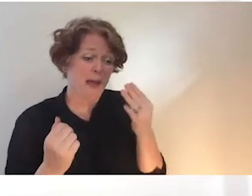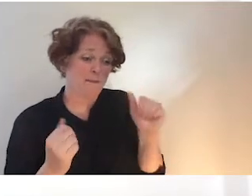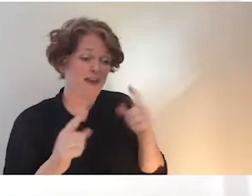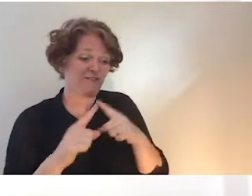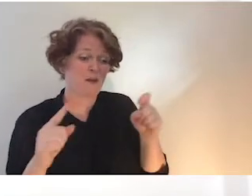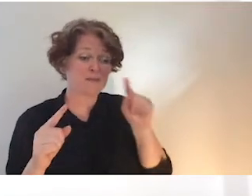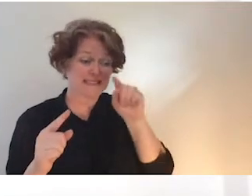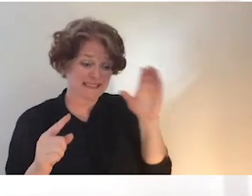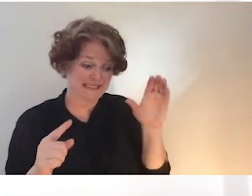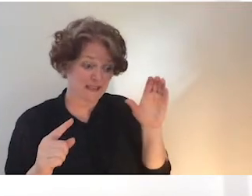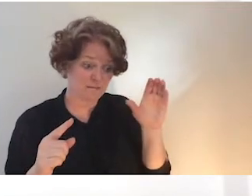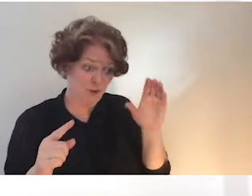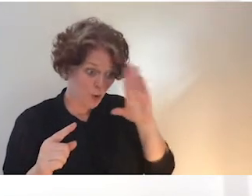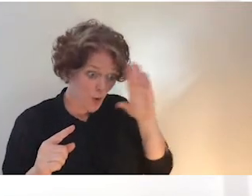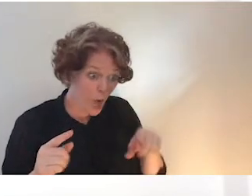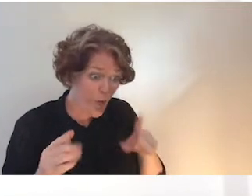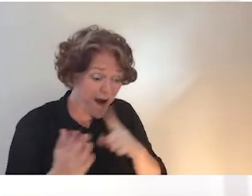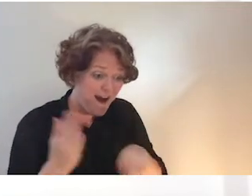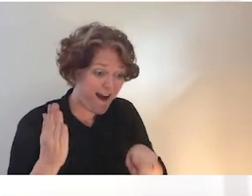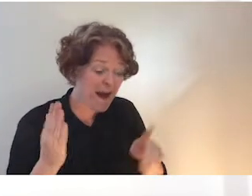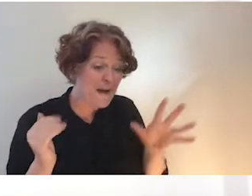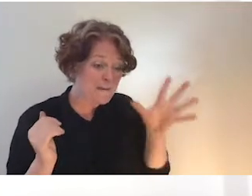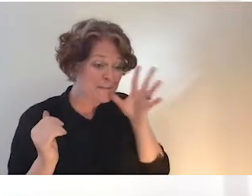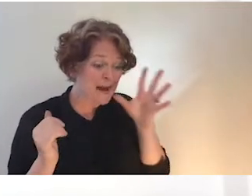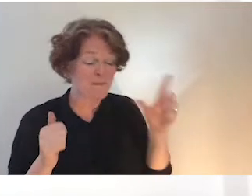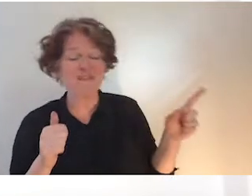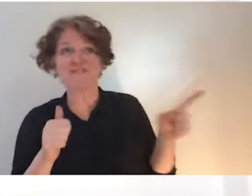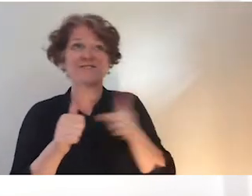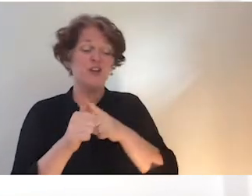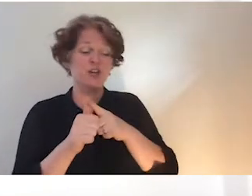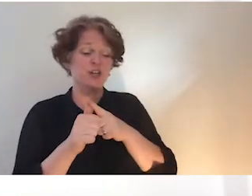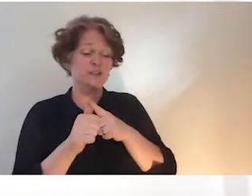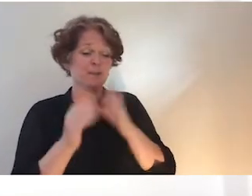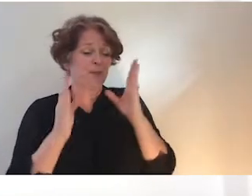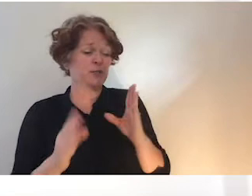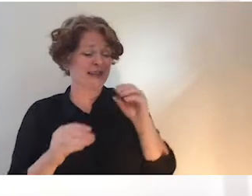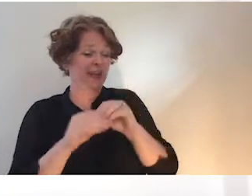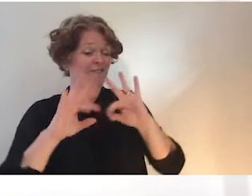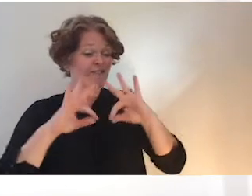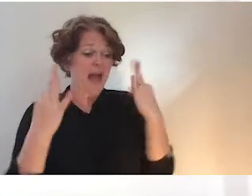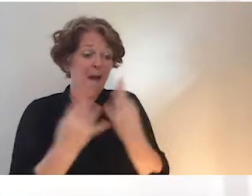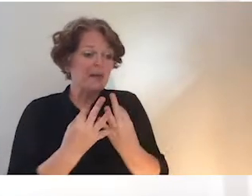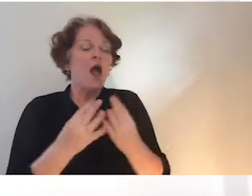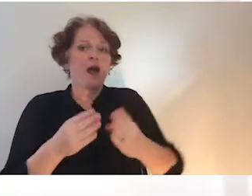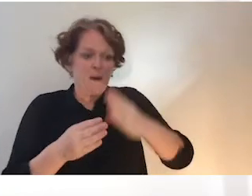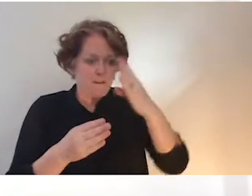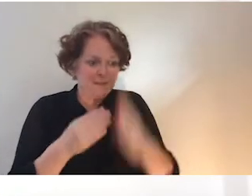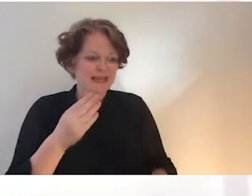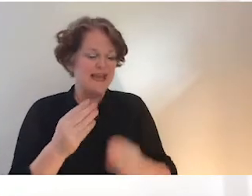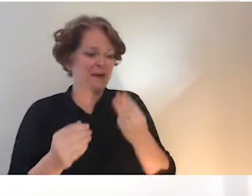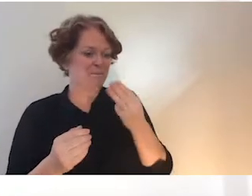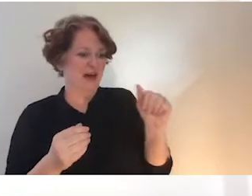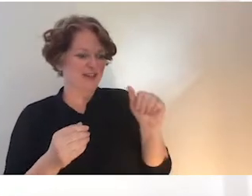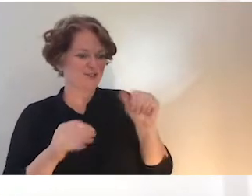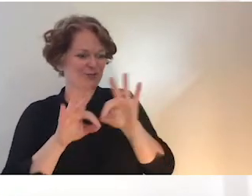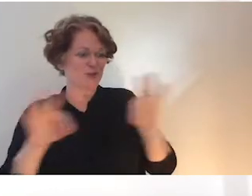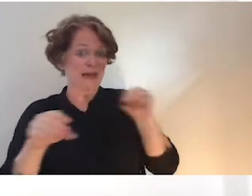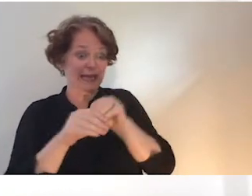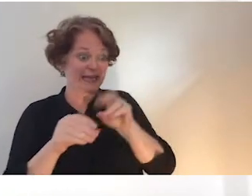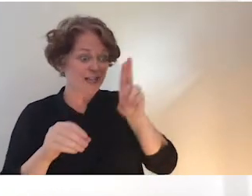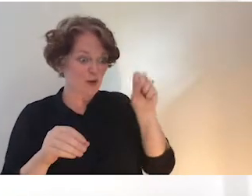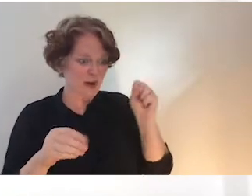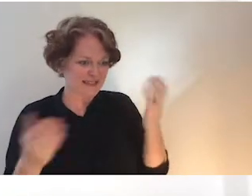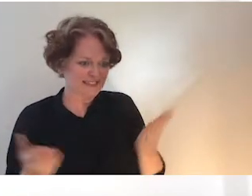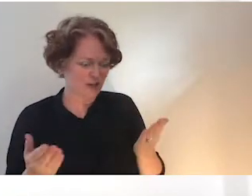University. And listen, as of today, Mommy is the first in our family to complete a master's degree in